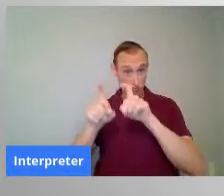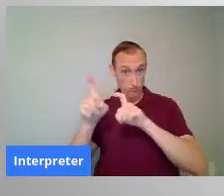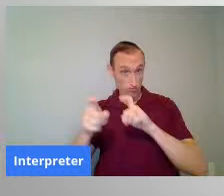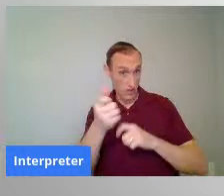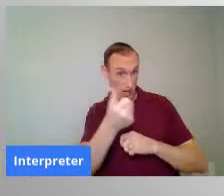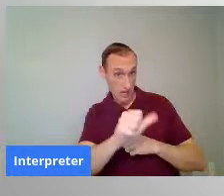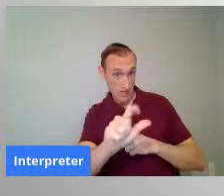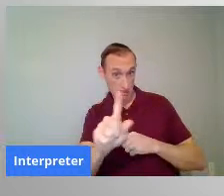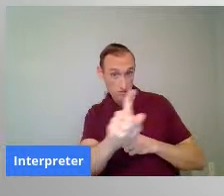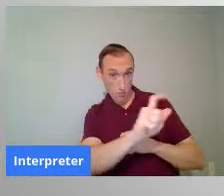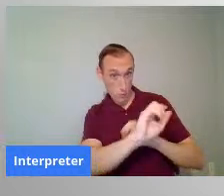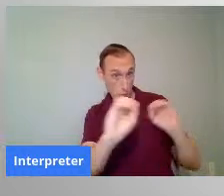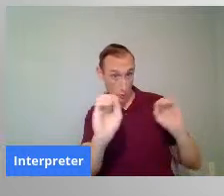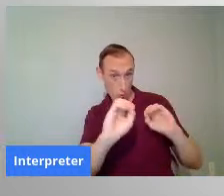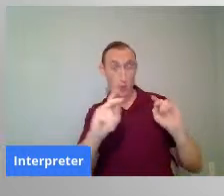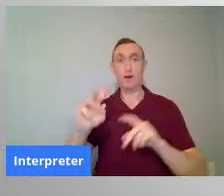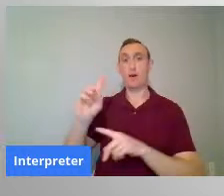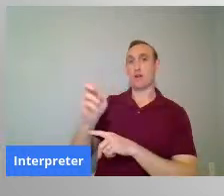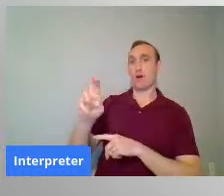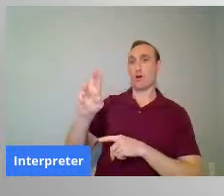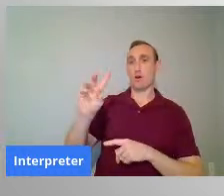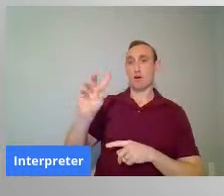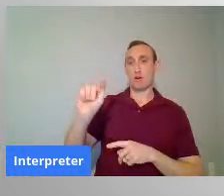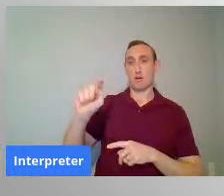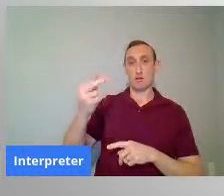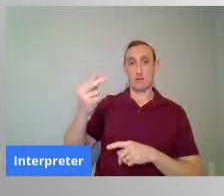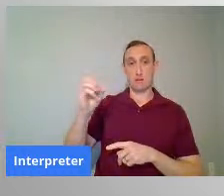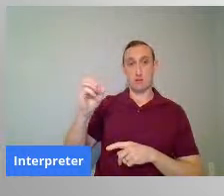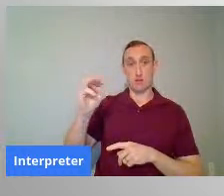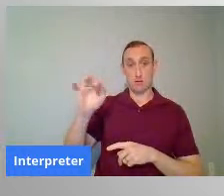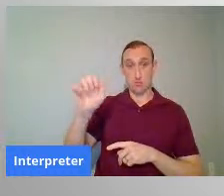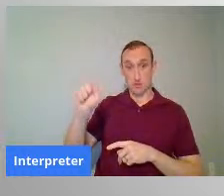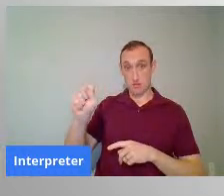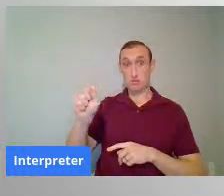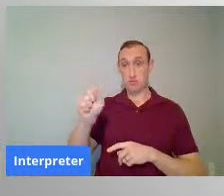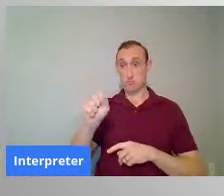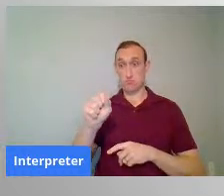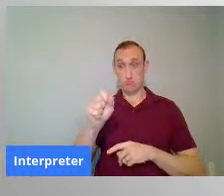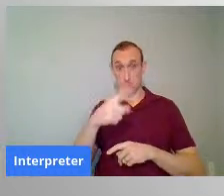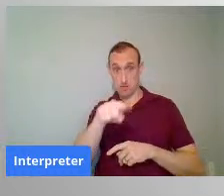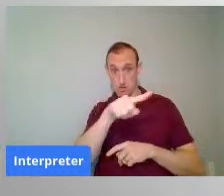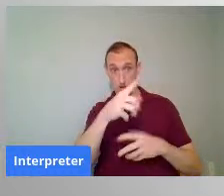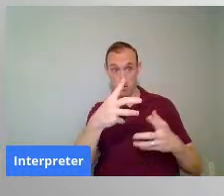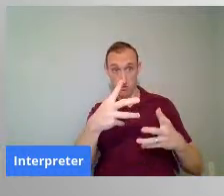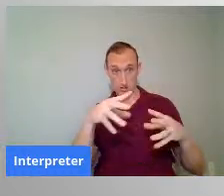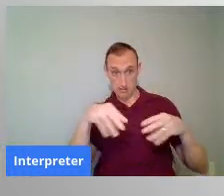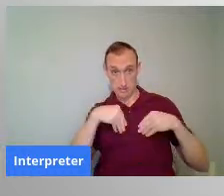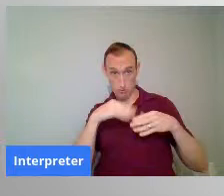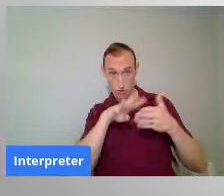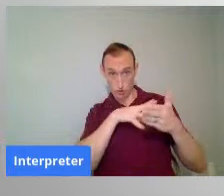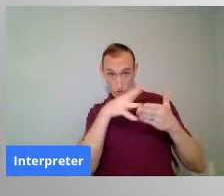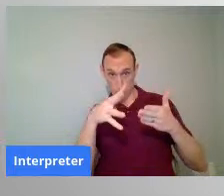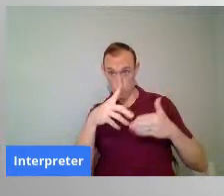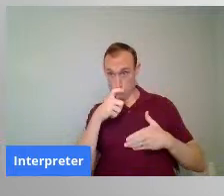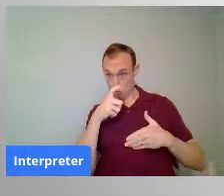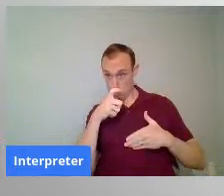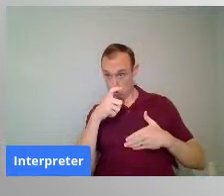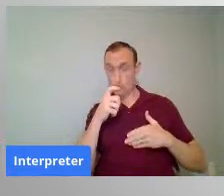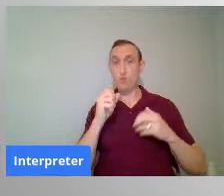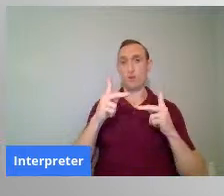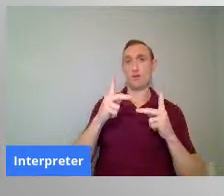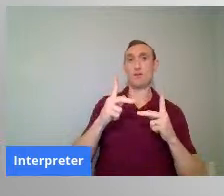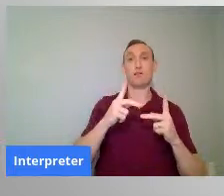Okay, Dr. Thomas, if you would take roll for those that are in favor of adopting our agenda. Yes, ma'am. Mr.